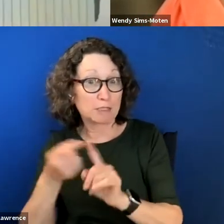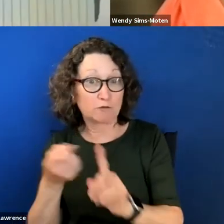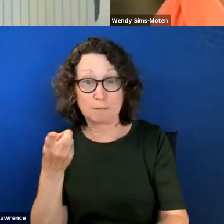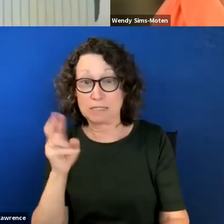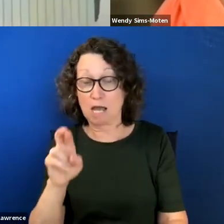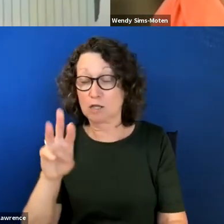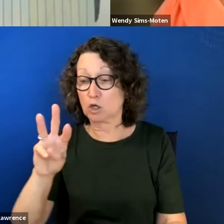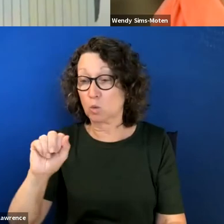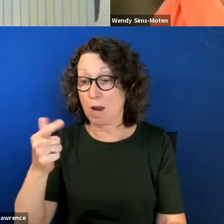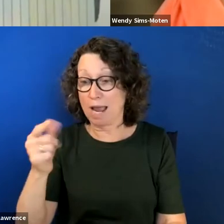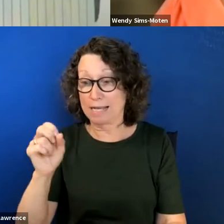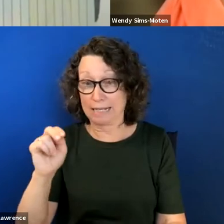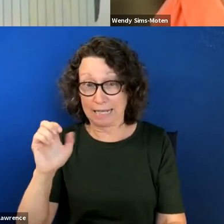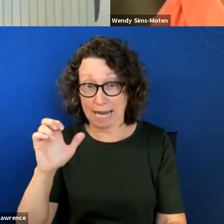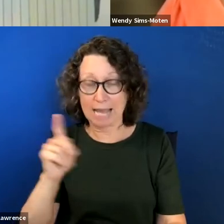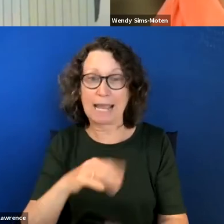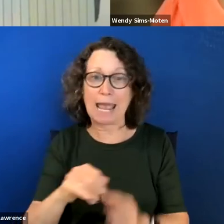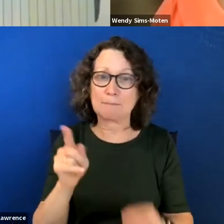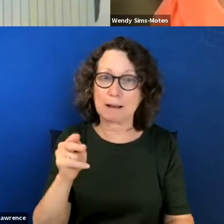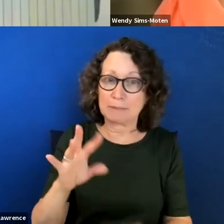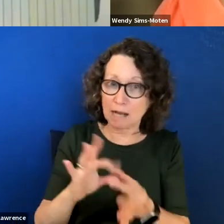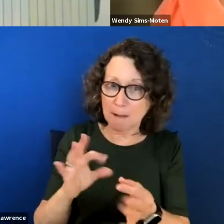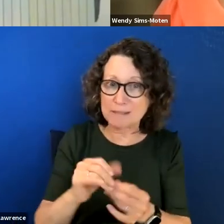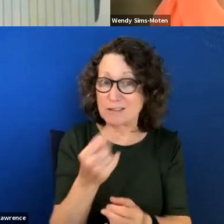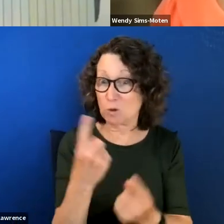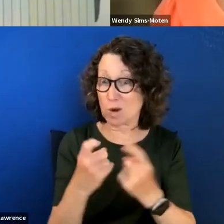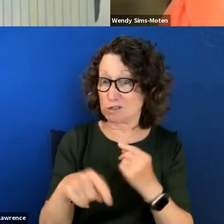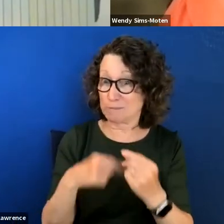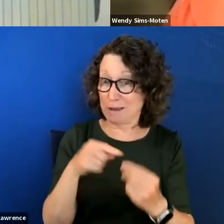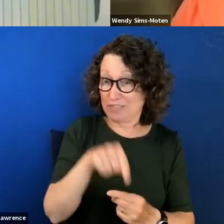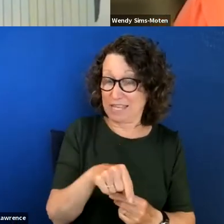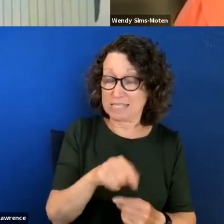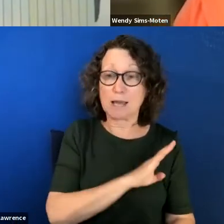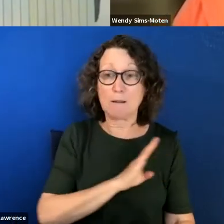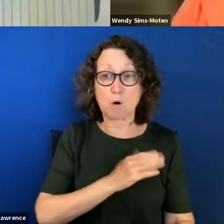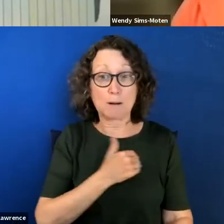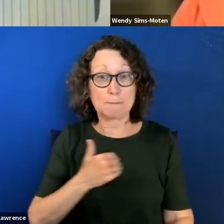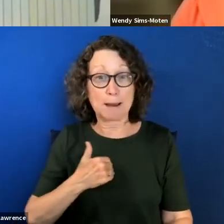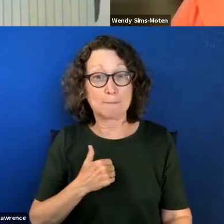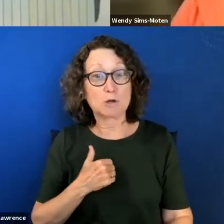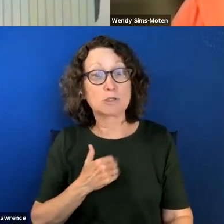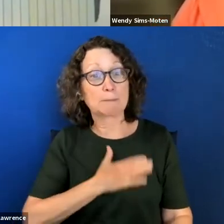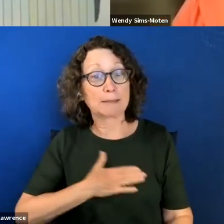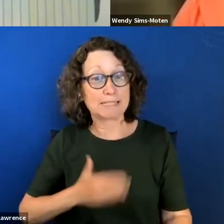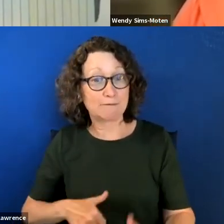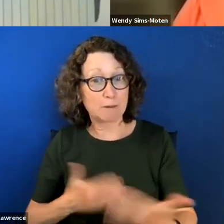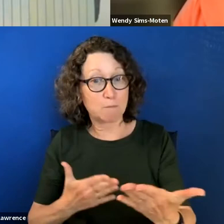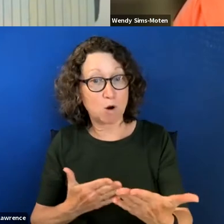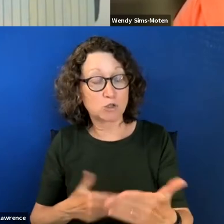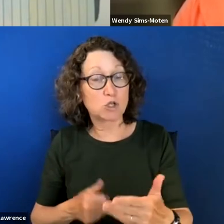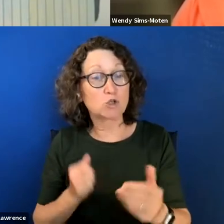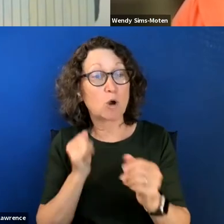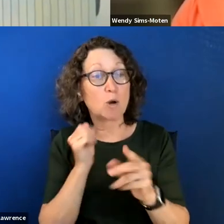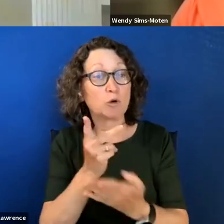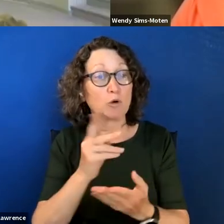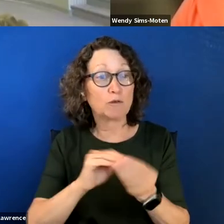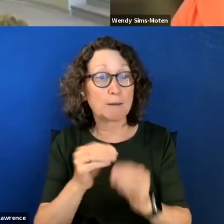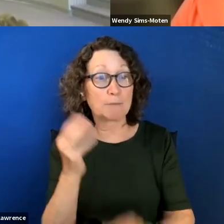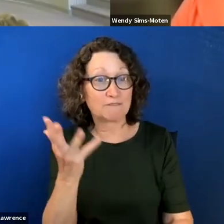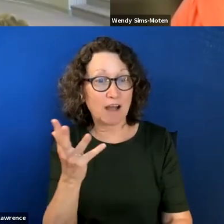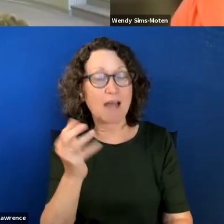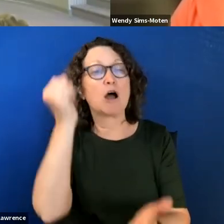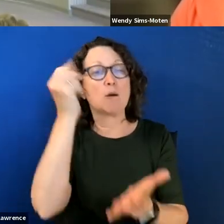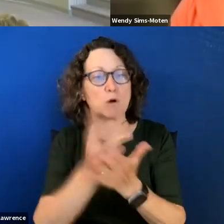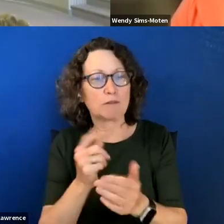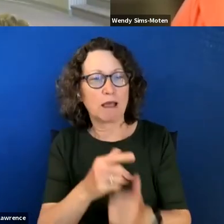Wagenick and public comments and a couple questions on this item, board members may have a motion to approve item number 5, the approval